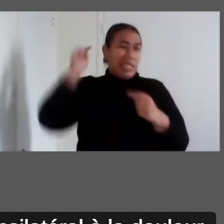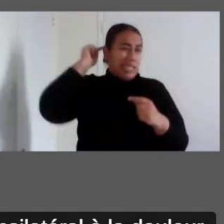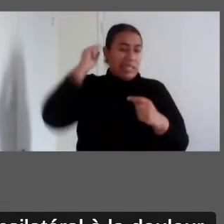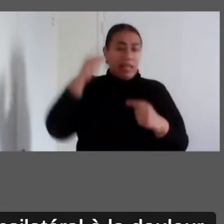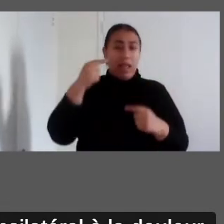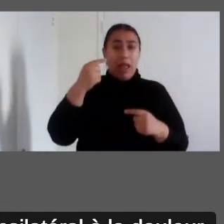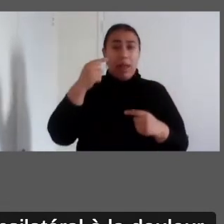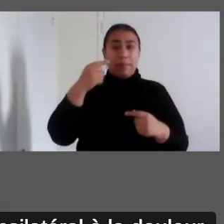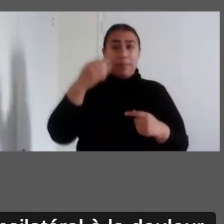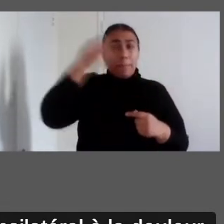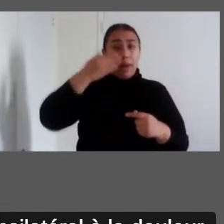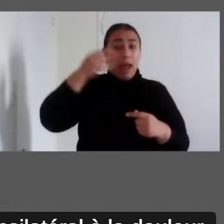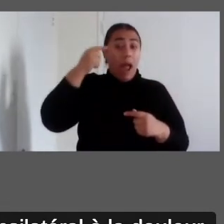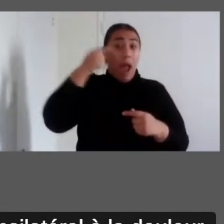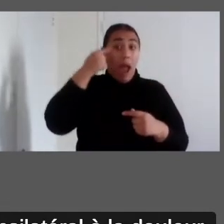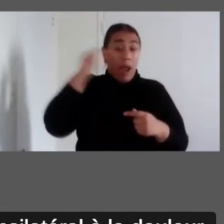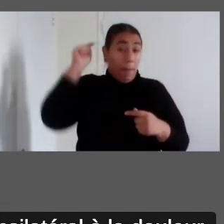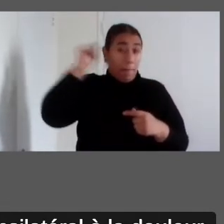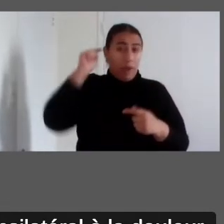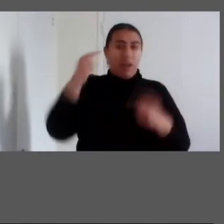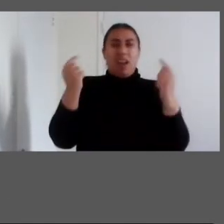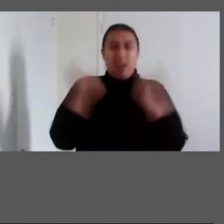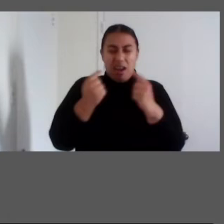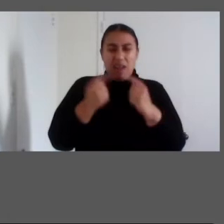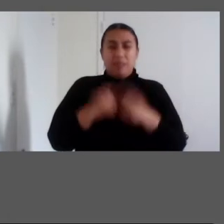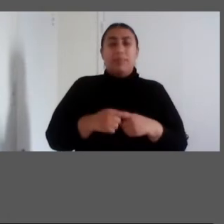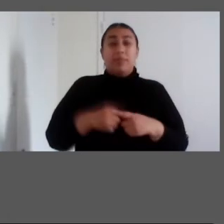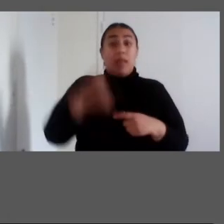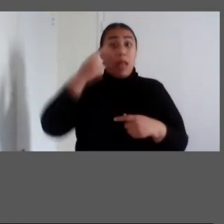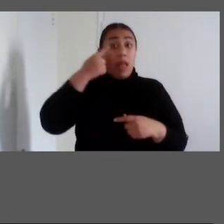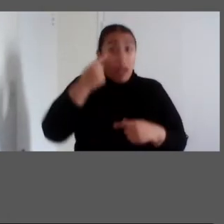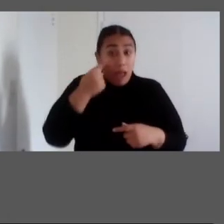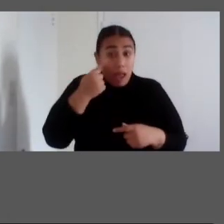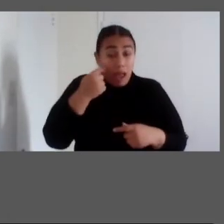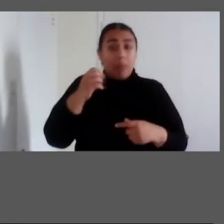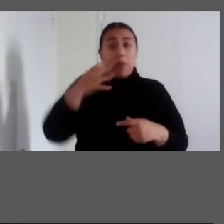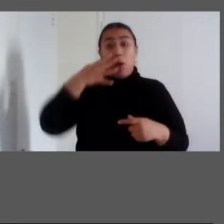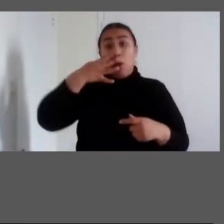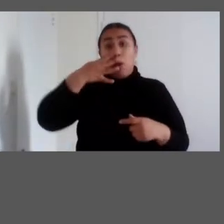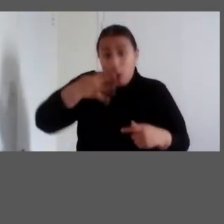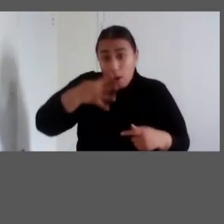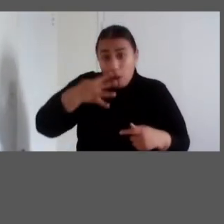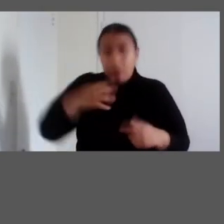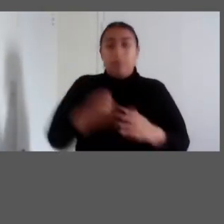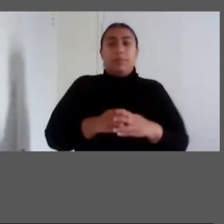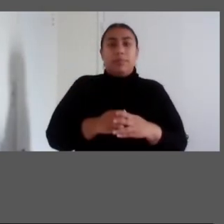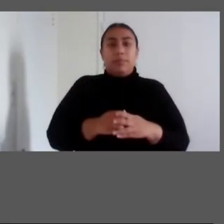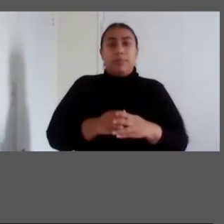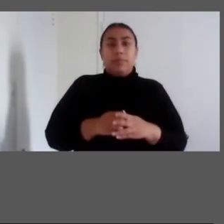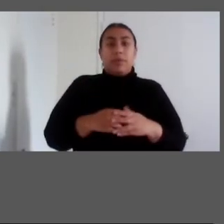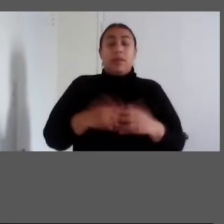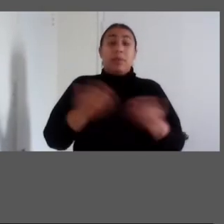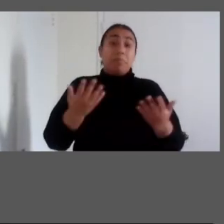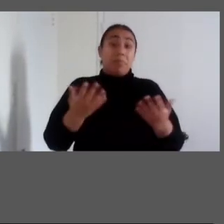pain behind the eye. There also can be something called rhinorrhea involved, which is a runny nose on the same